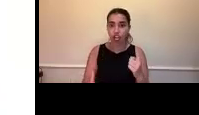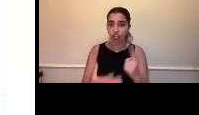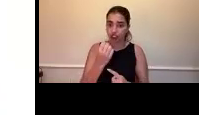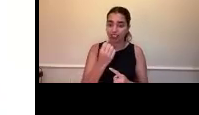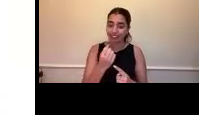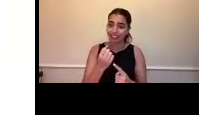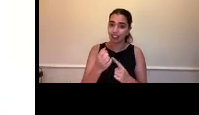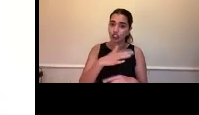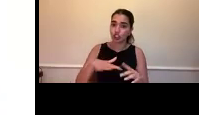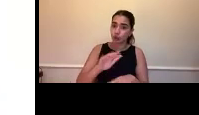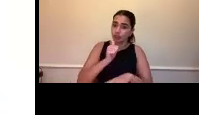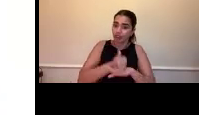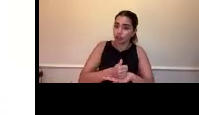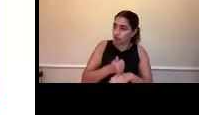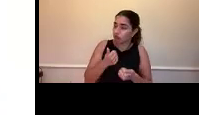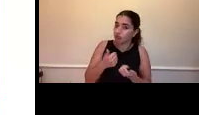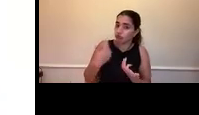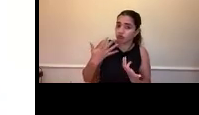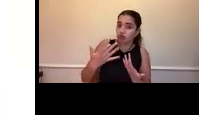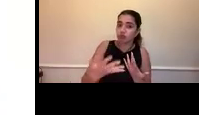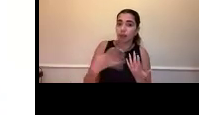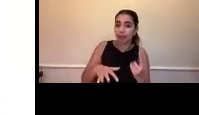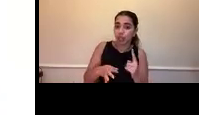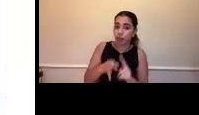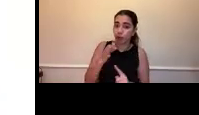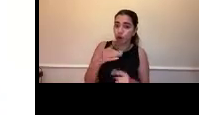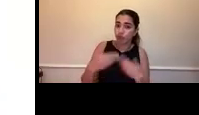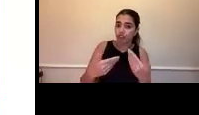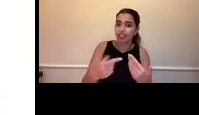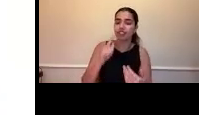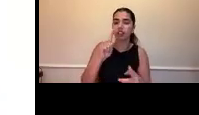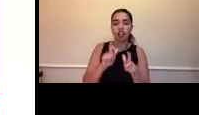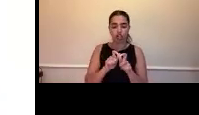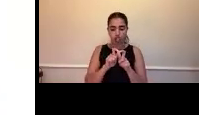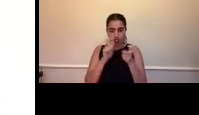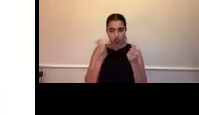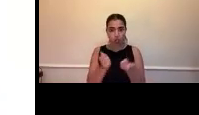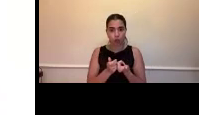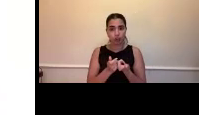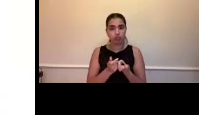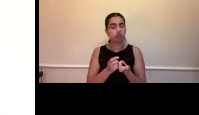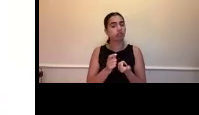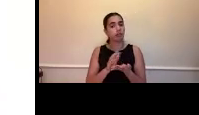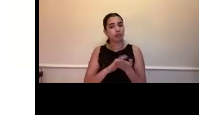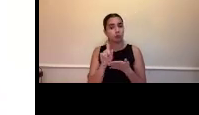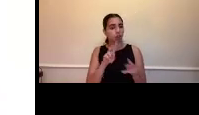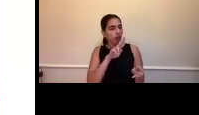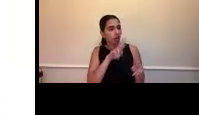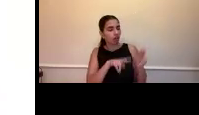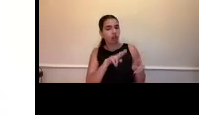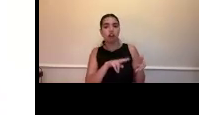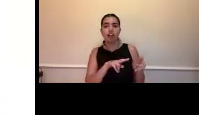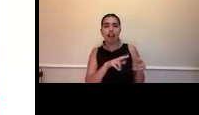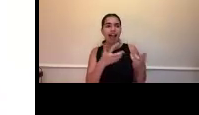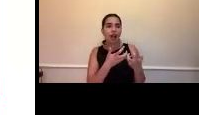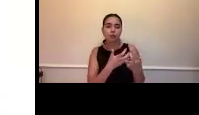is good news, although we have to say, given that the donut is actually measuring how can we avoid critical human